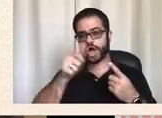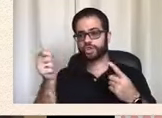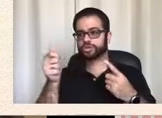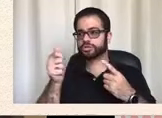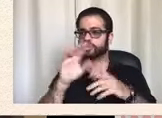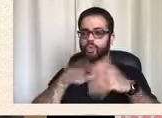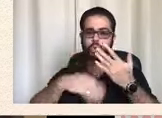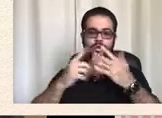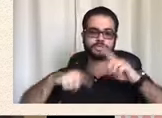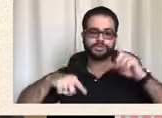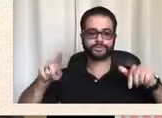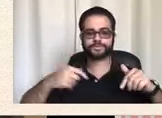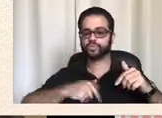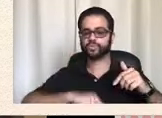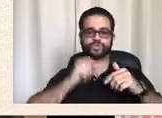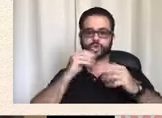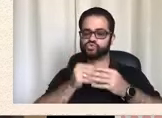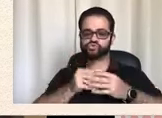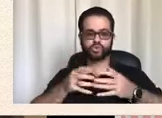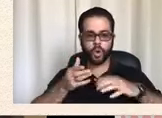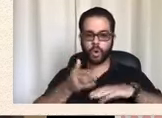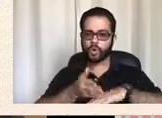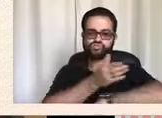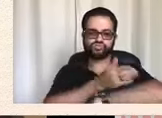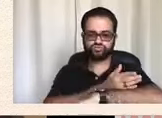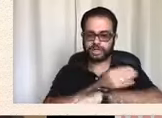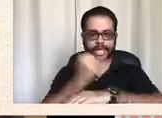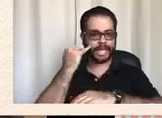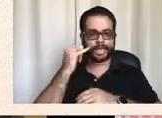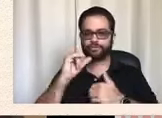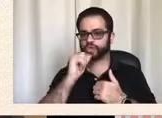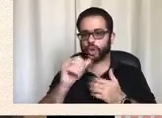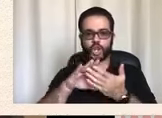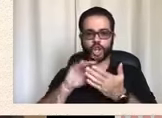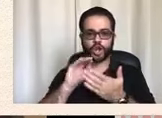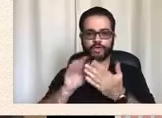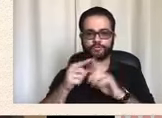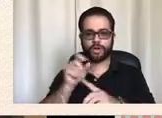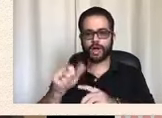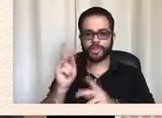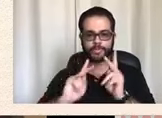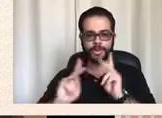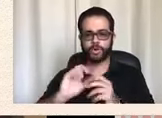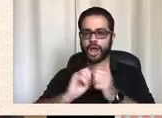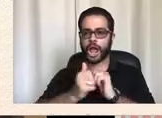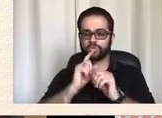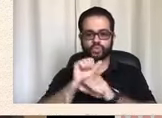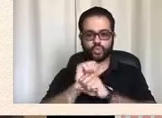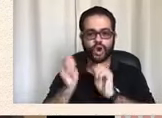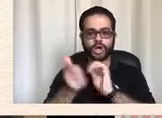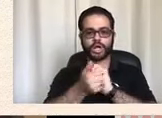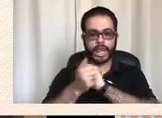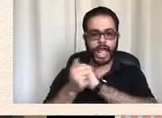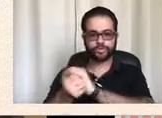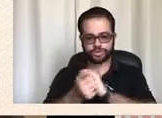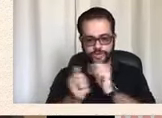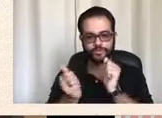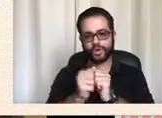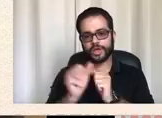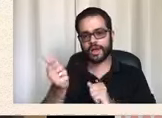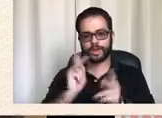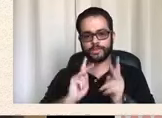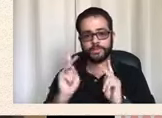don't grow as individuals if we don't learn how to work collaboratively with others that we may